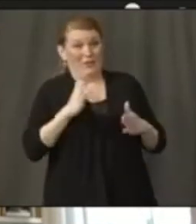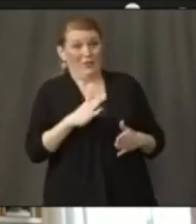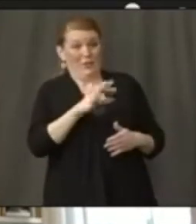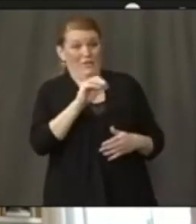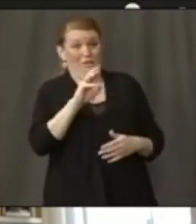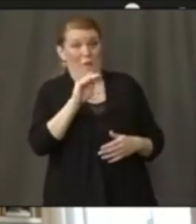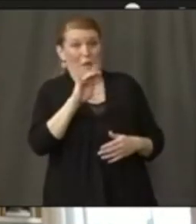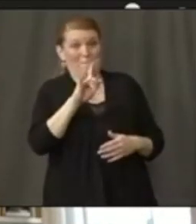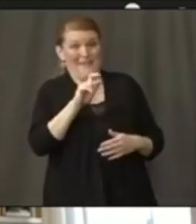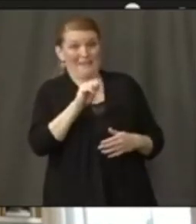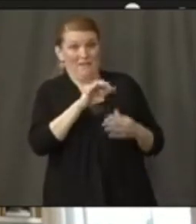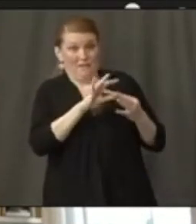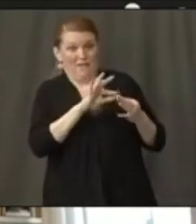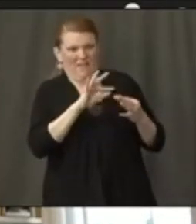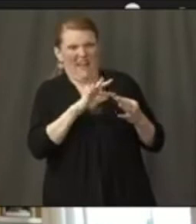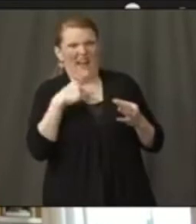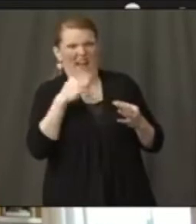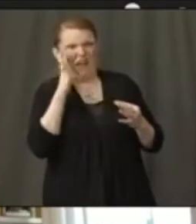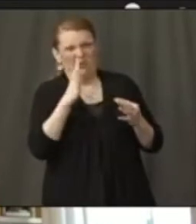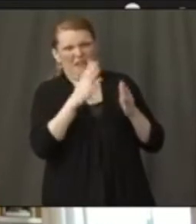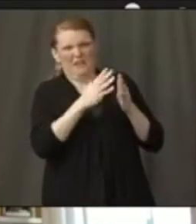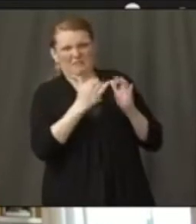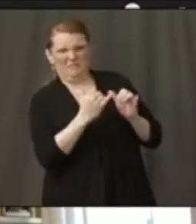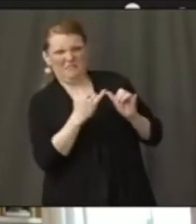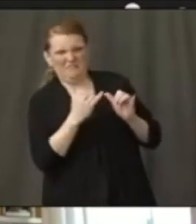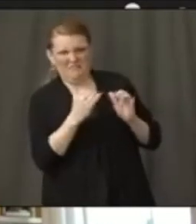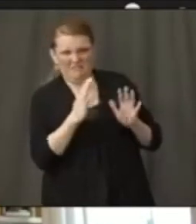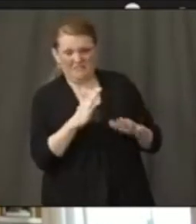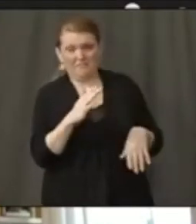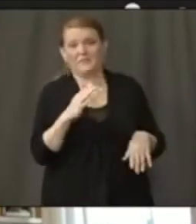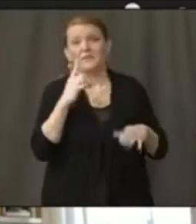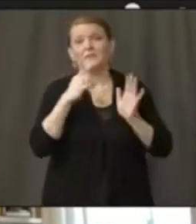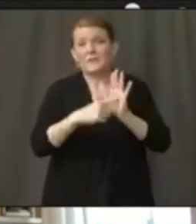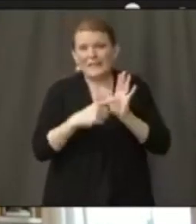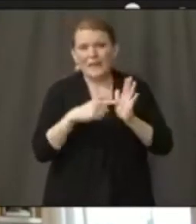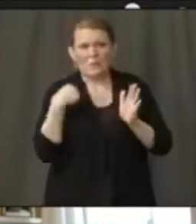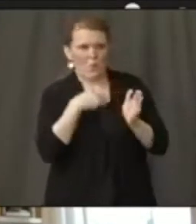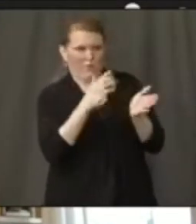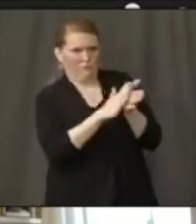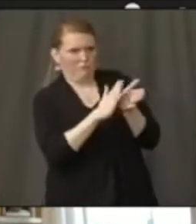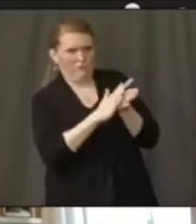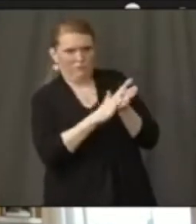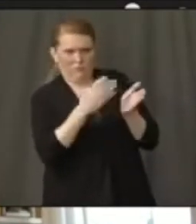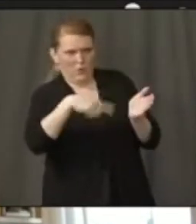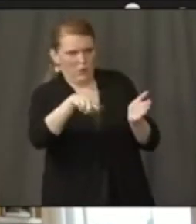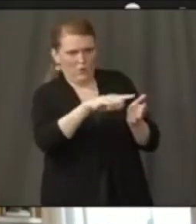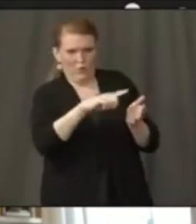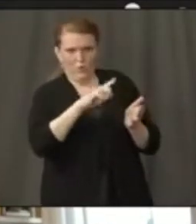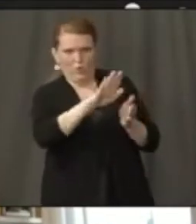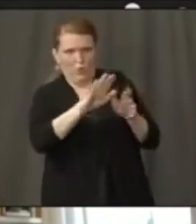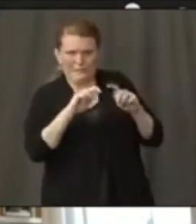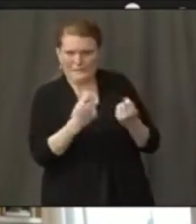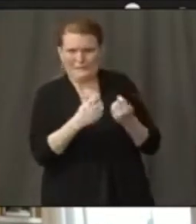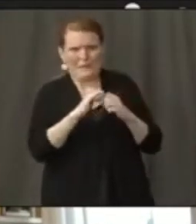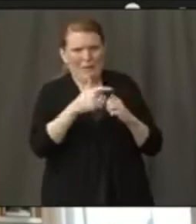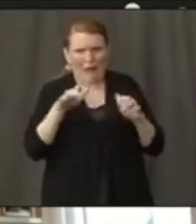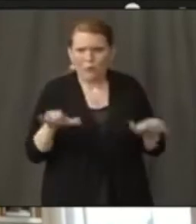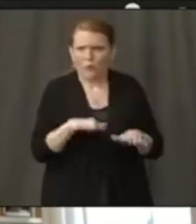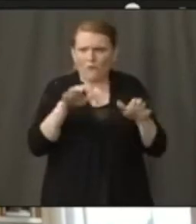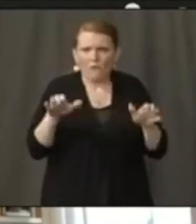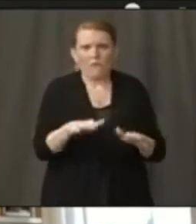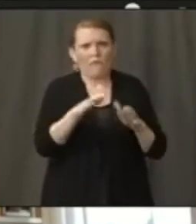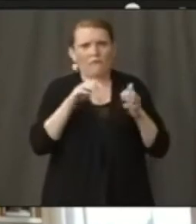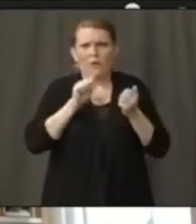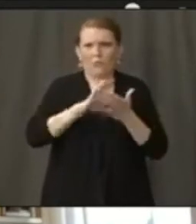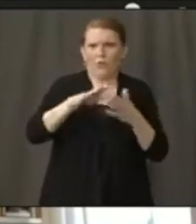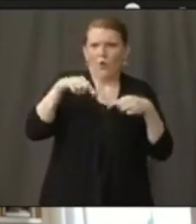for handling this unusual situation for which there is certainly no guidebook.